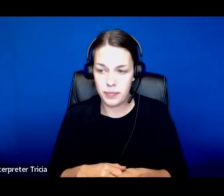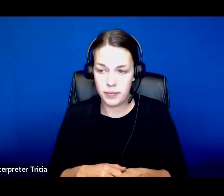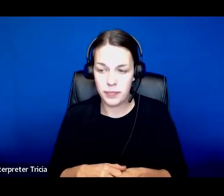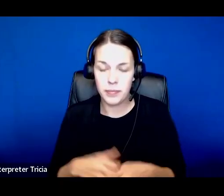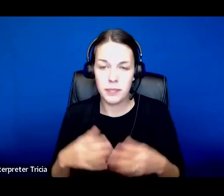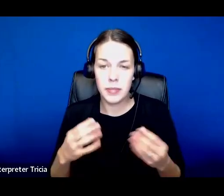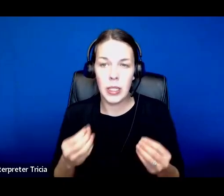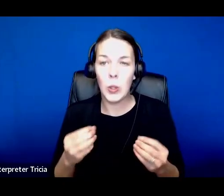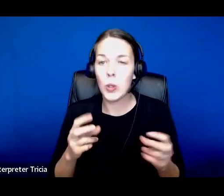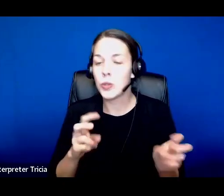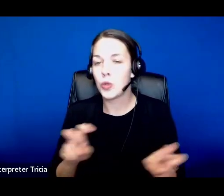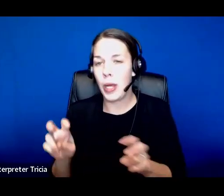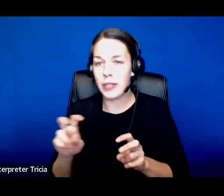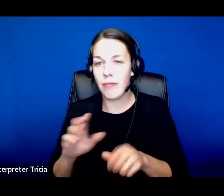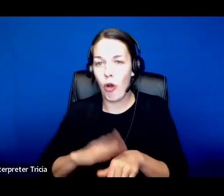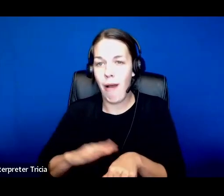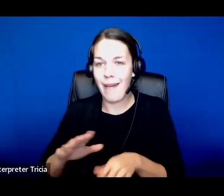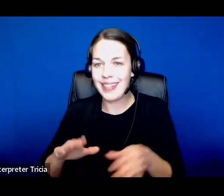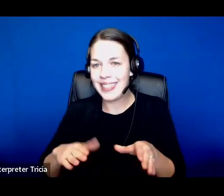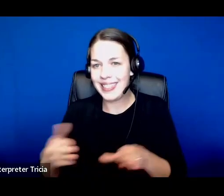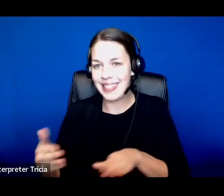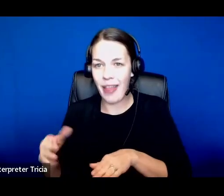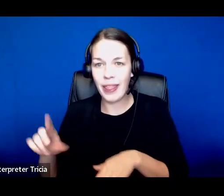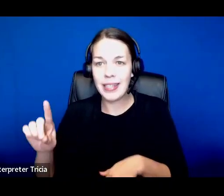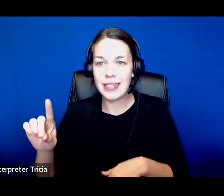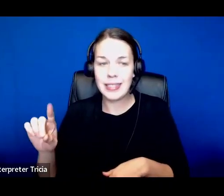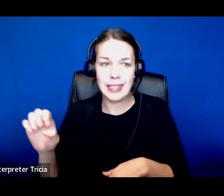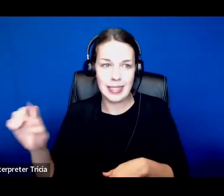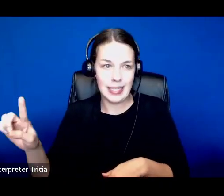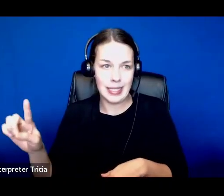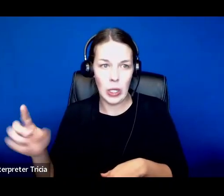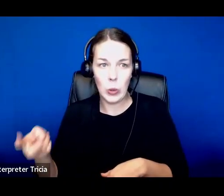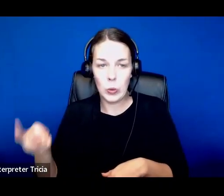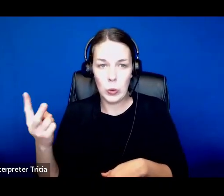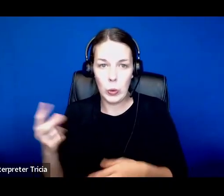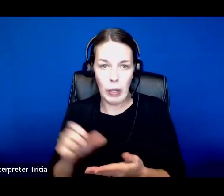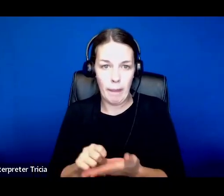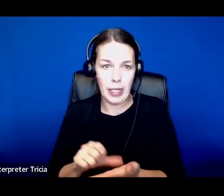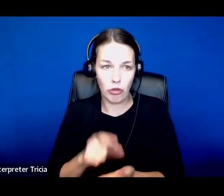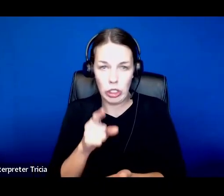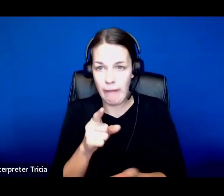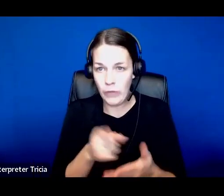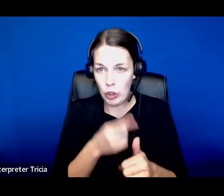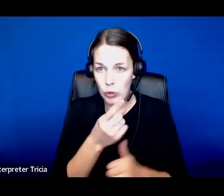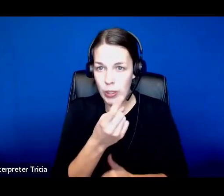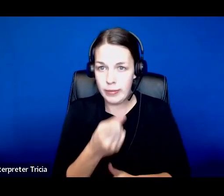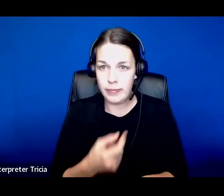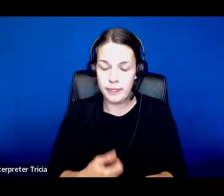So transfer and death deed is 2 pages, and this is the first